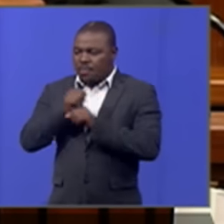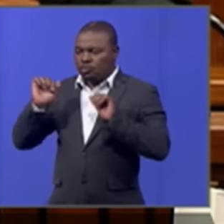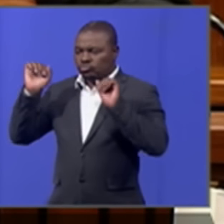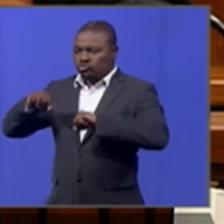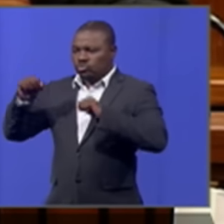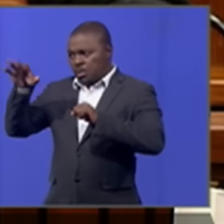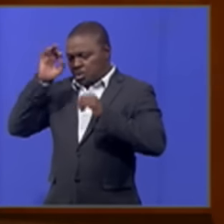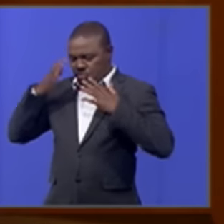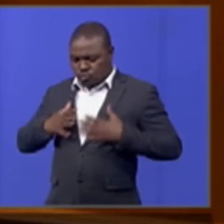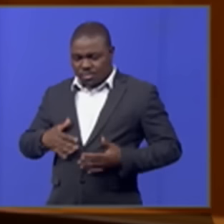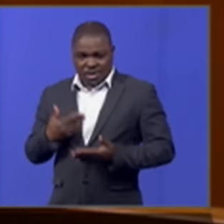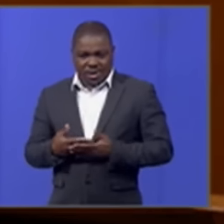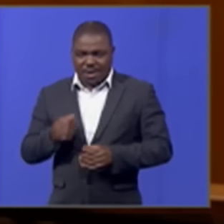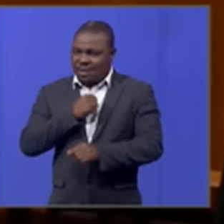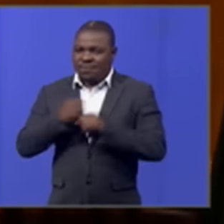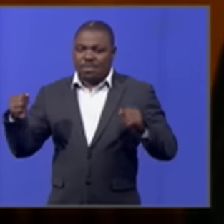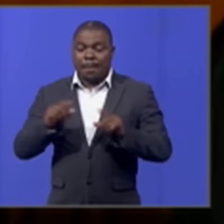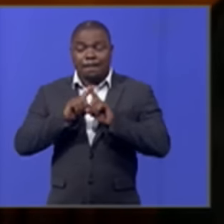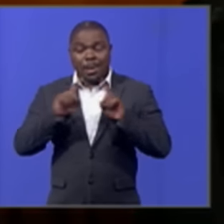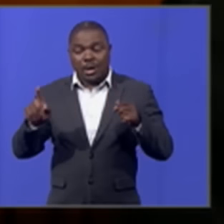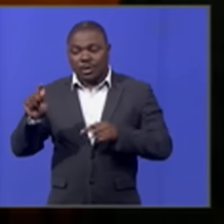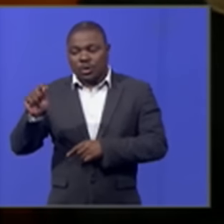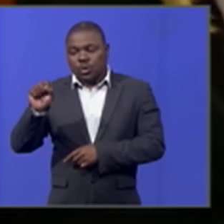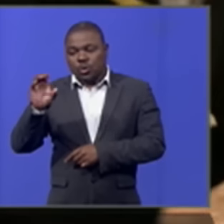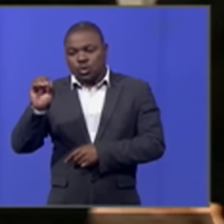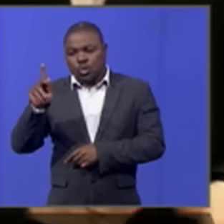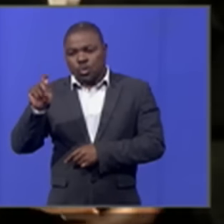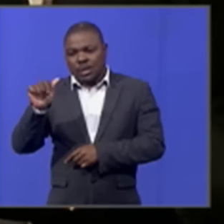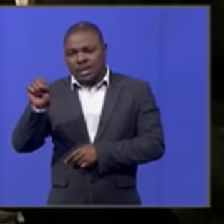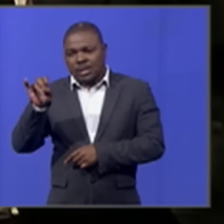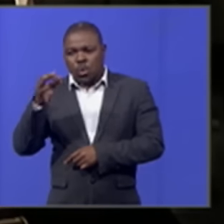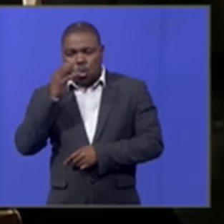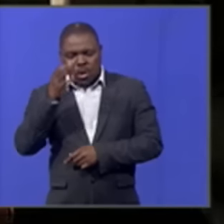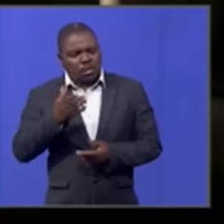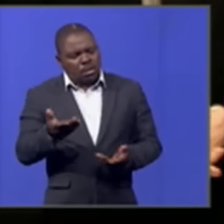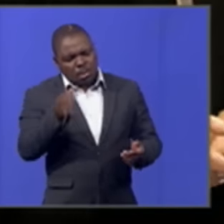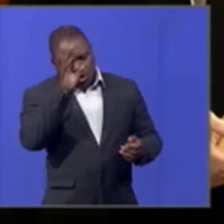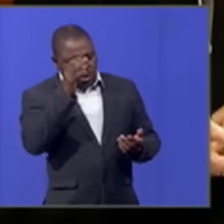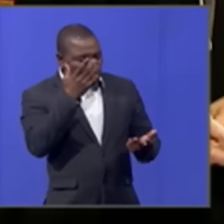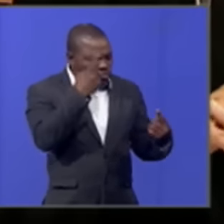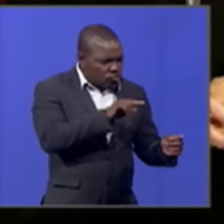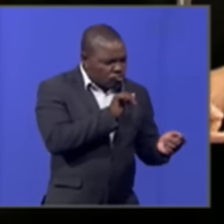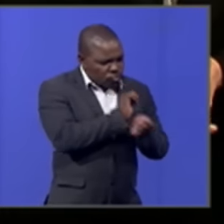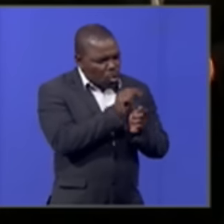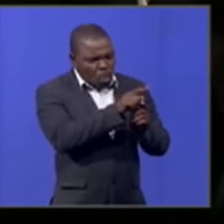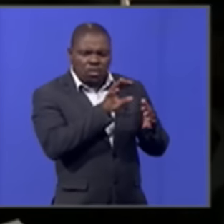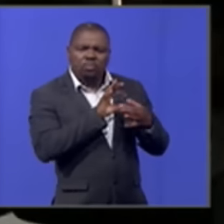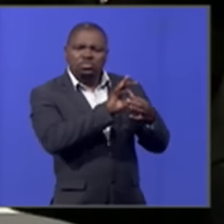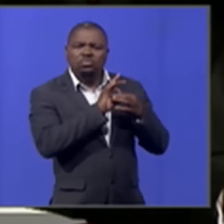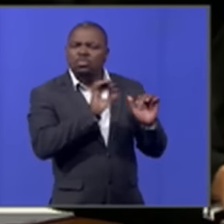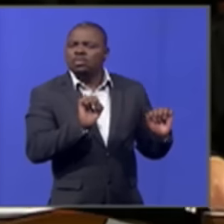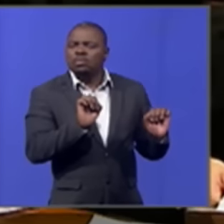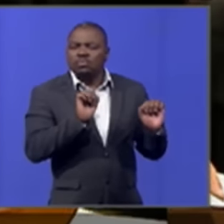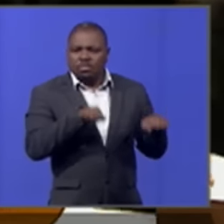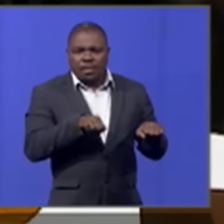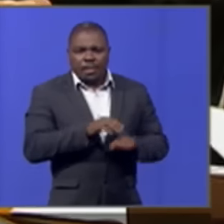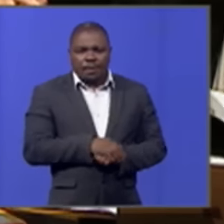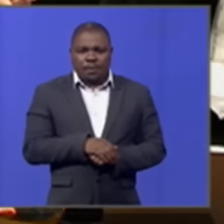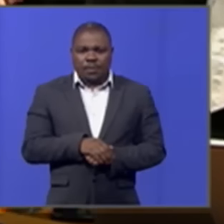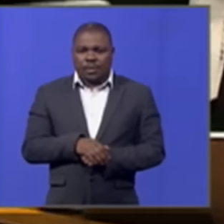letsatsi leo. Totetsi ene a re mmelaelo ona dirisana sentle le mapodisi fa ne a tshwarwa. Abasolwa bavuma